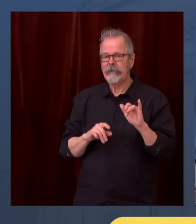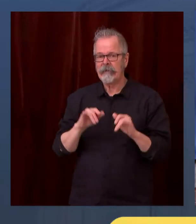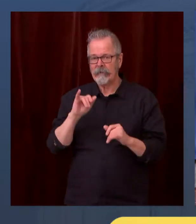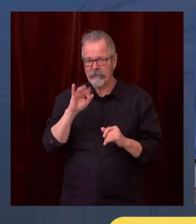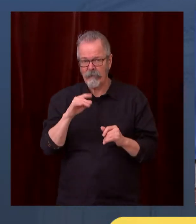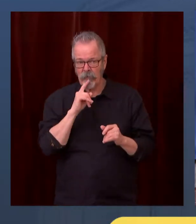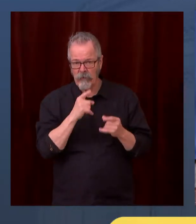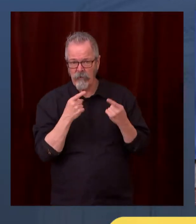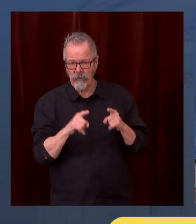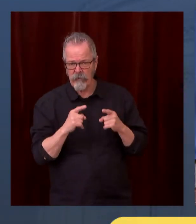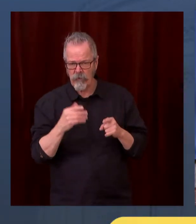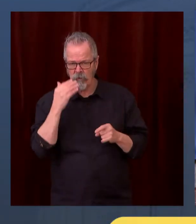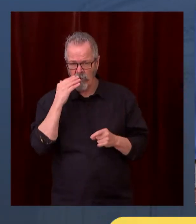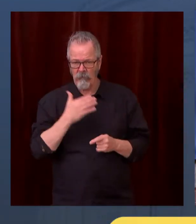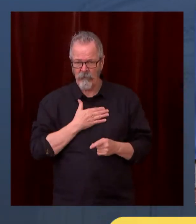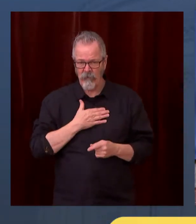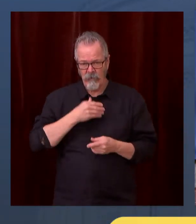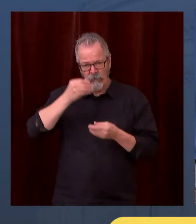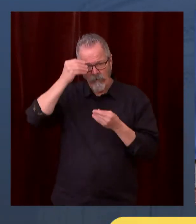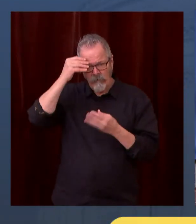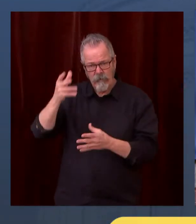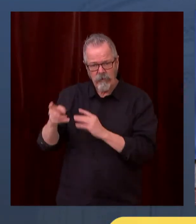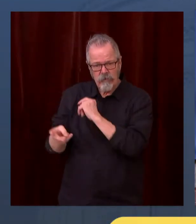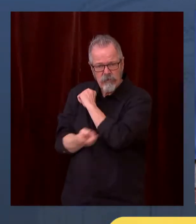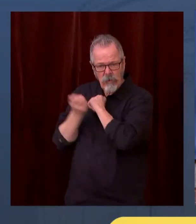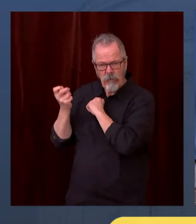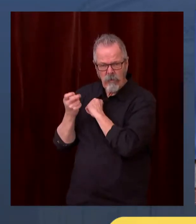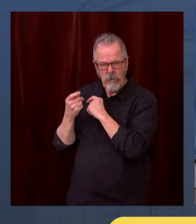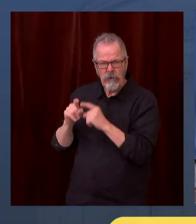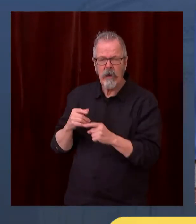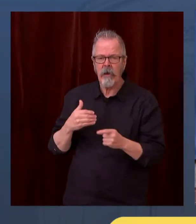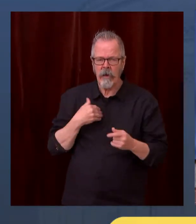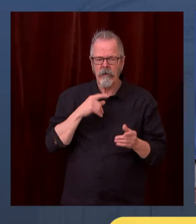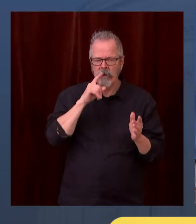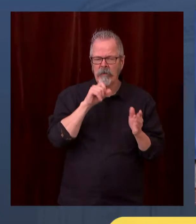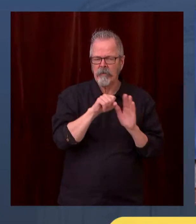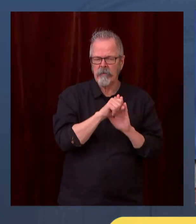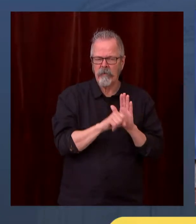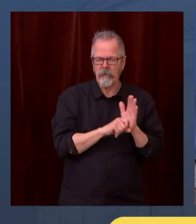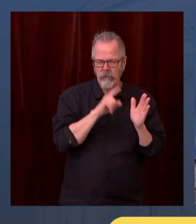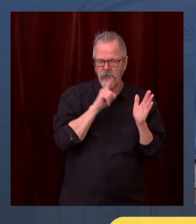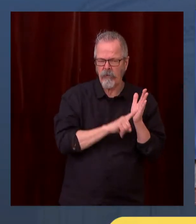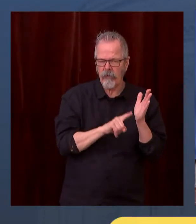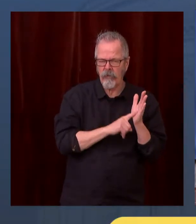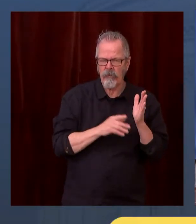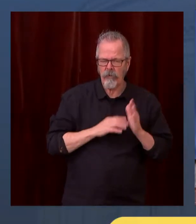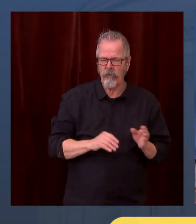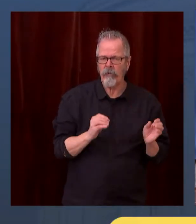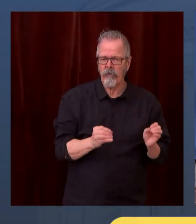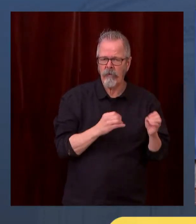theft, resources are available at the state auditor's office, and they can be reached at